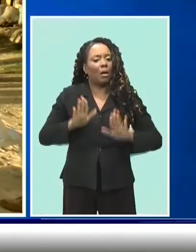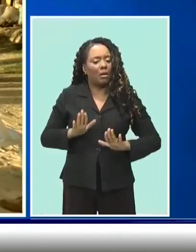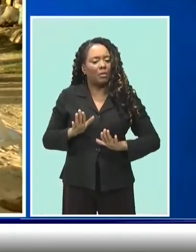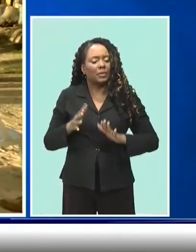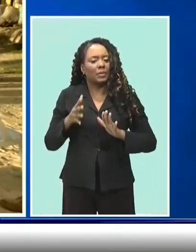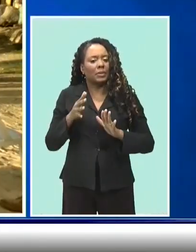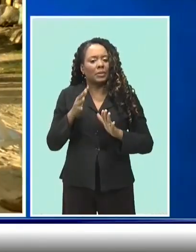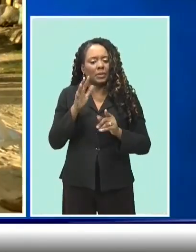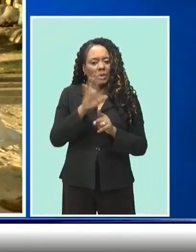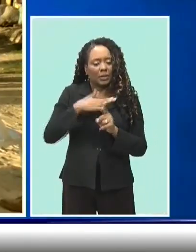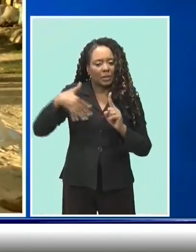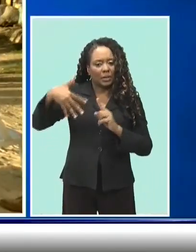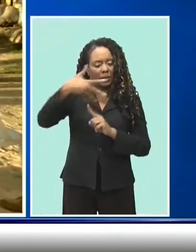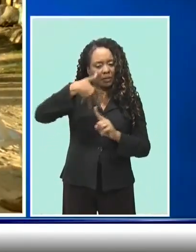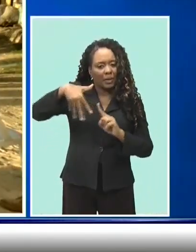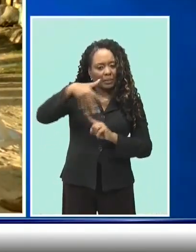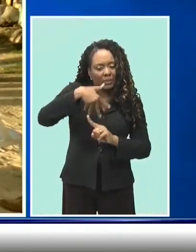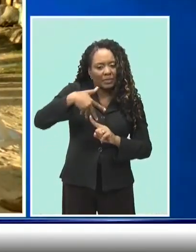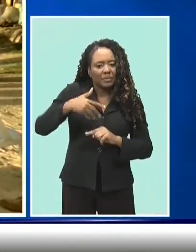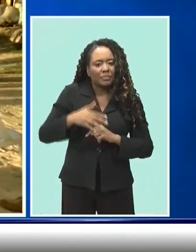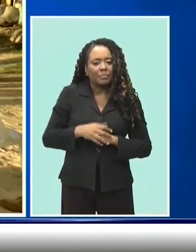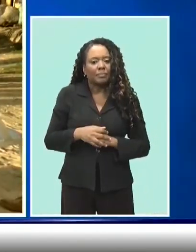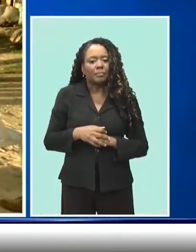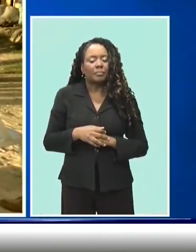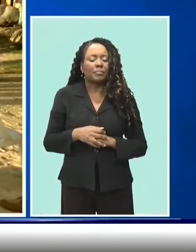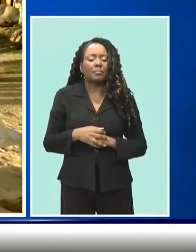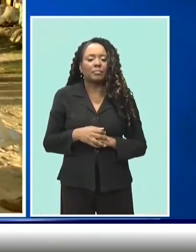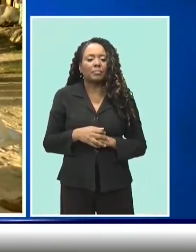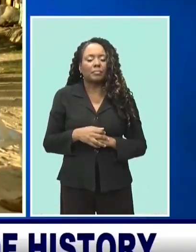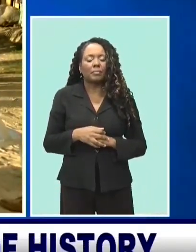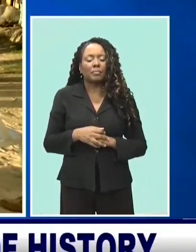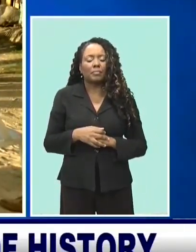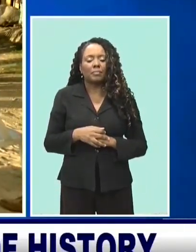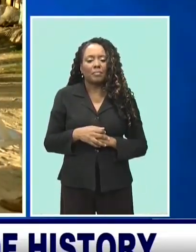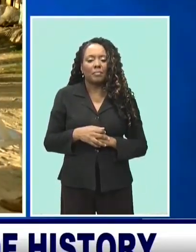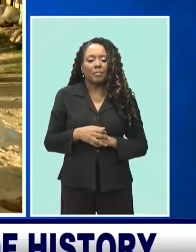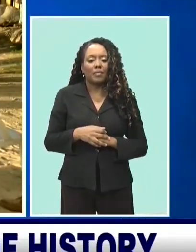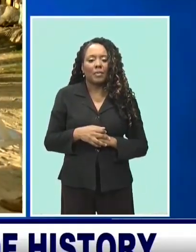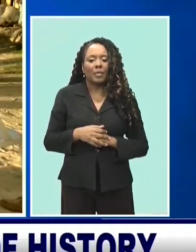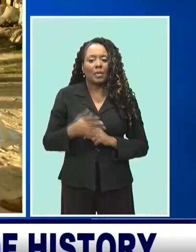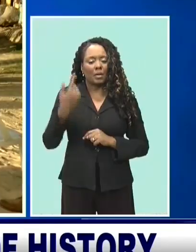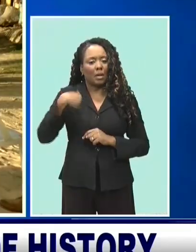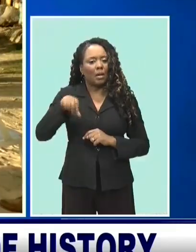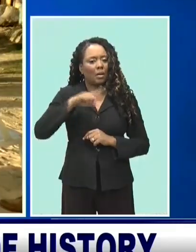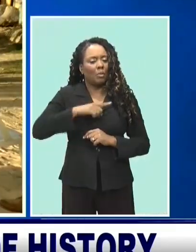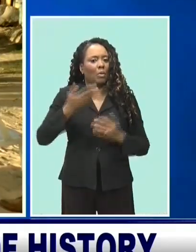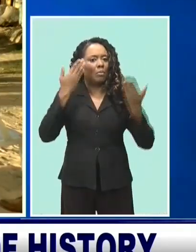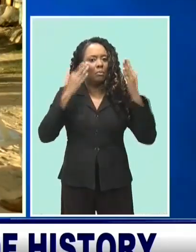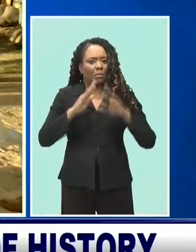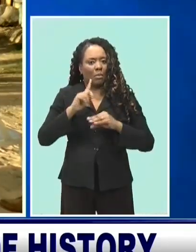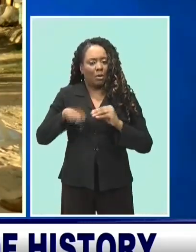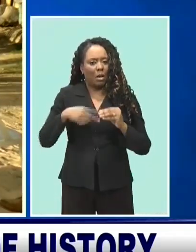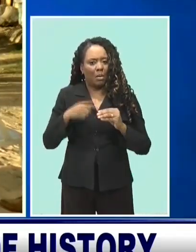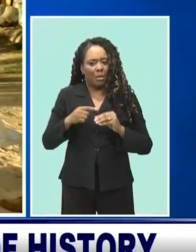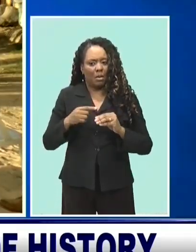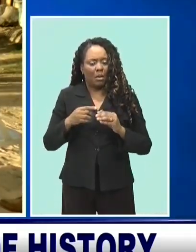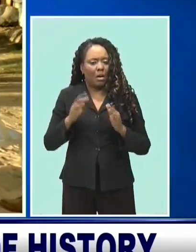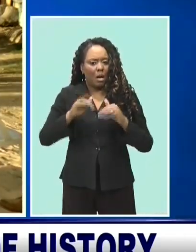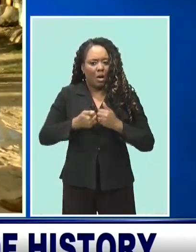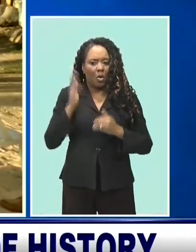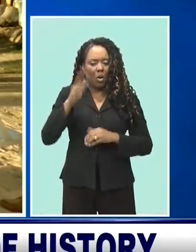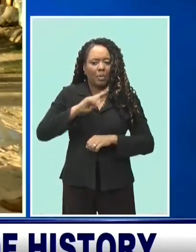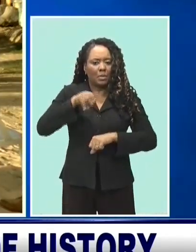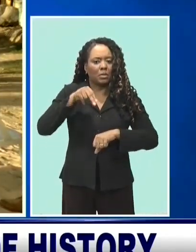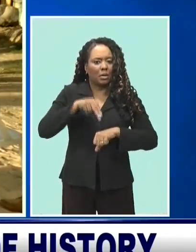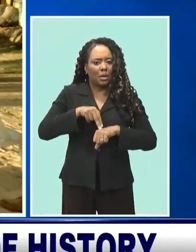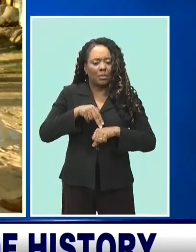Day is 24 hours, and certainly we don't expect that this event will eclipse the traditional event that happens in the morning